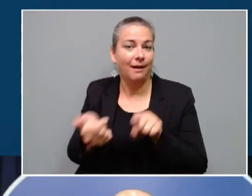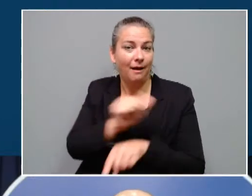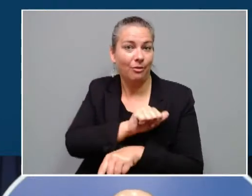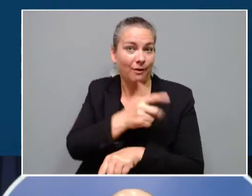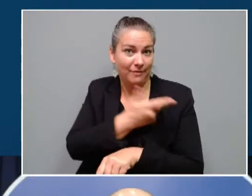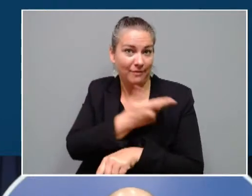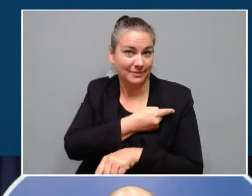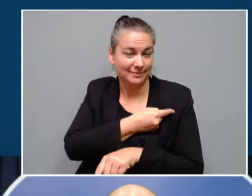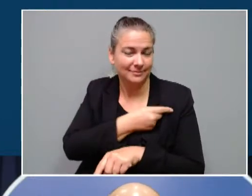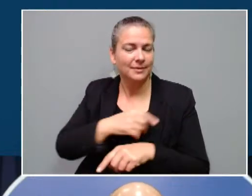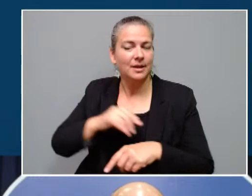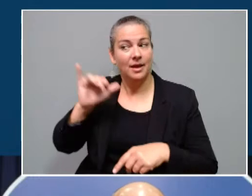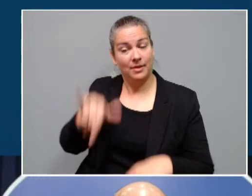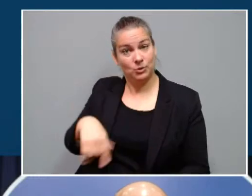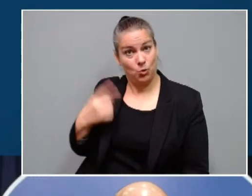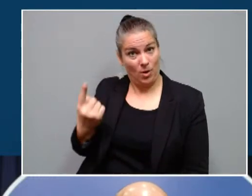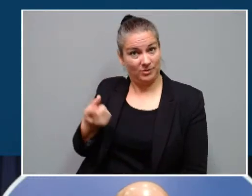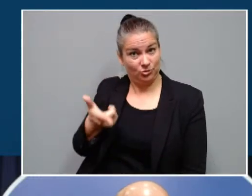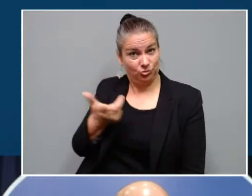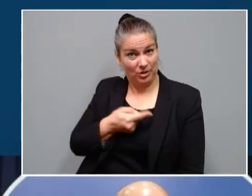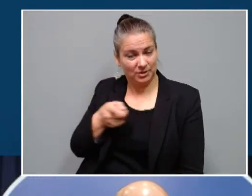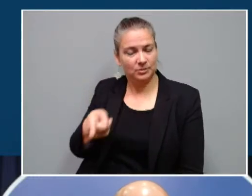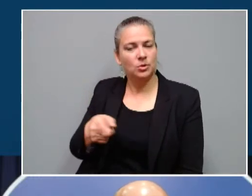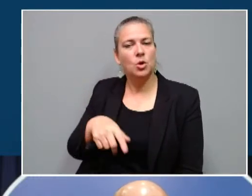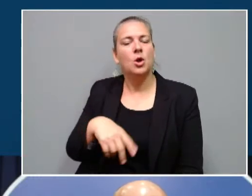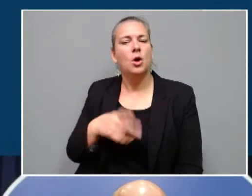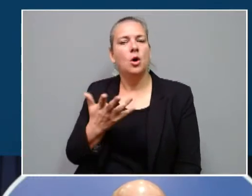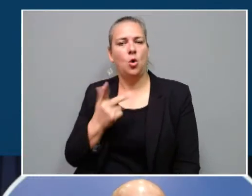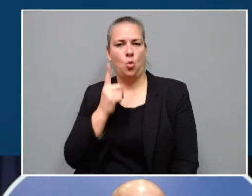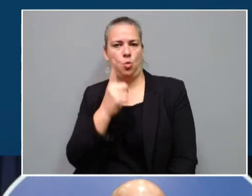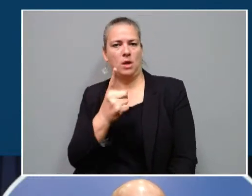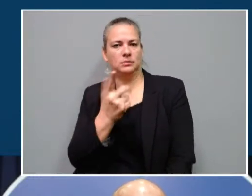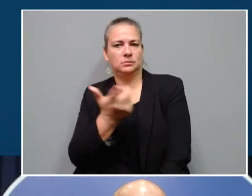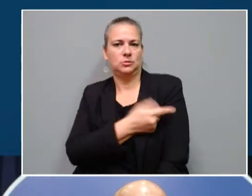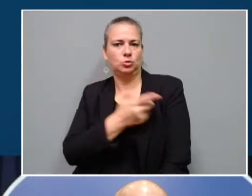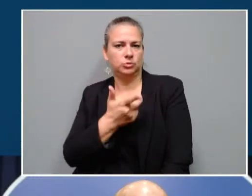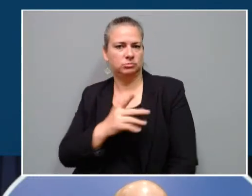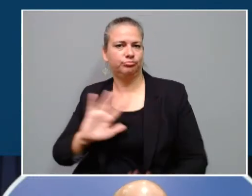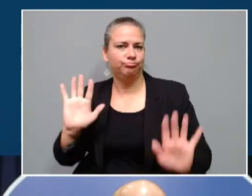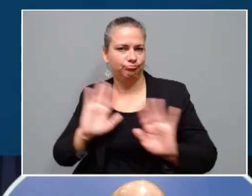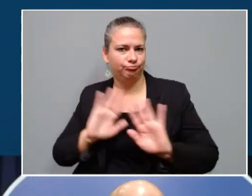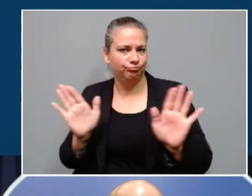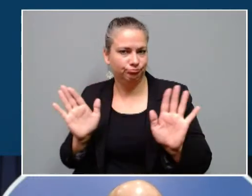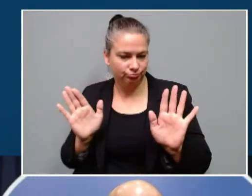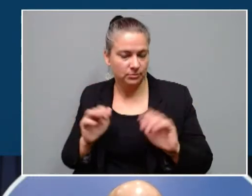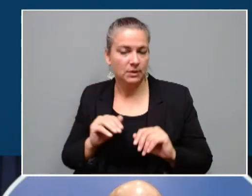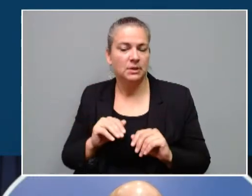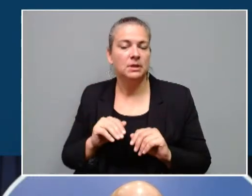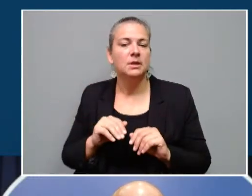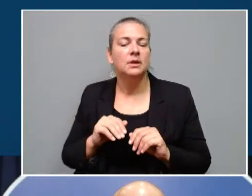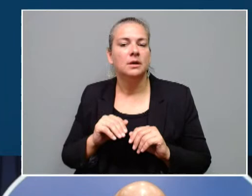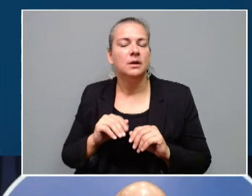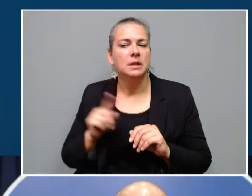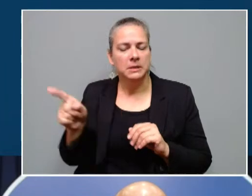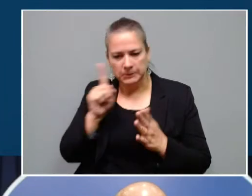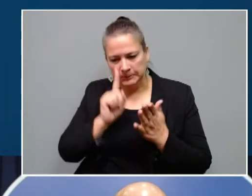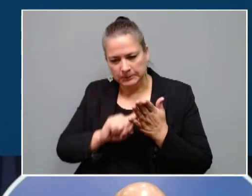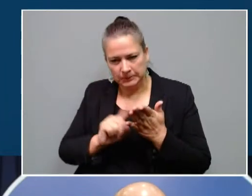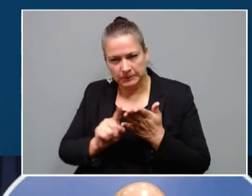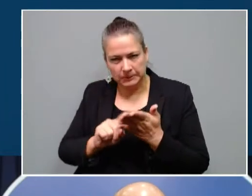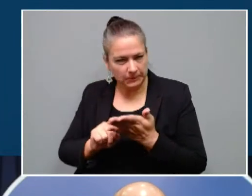That vaccine is currently a 1-dose series. The evidence supports making available to